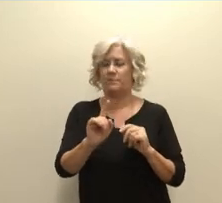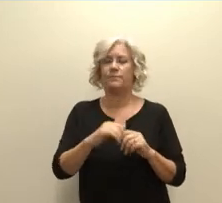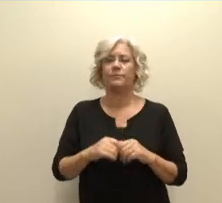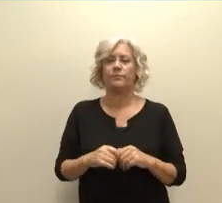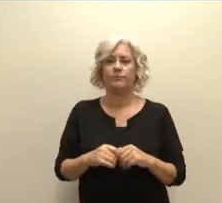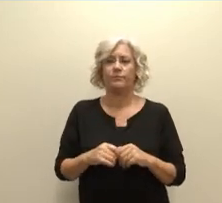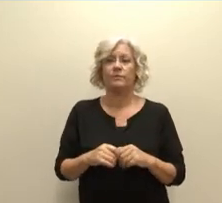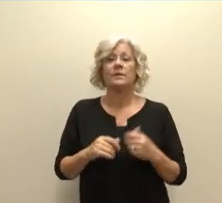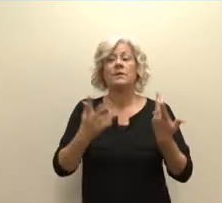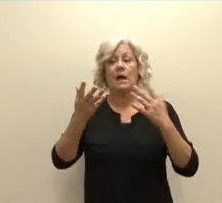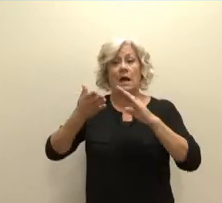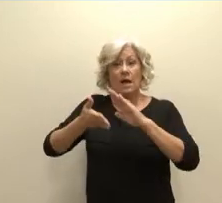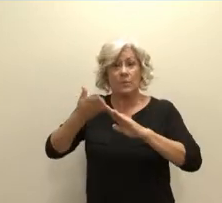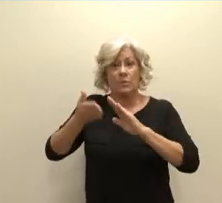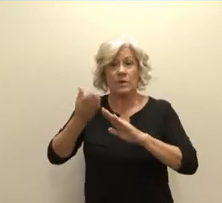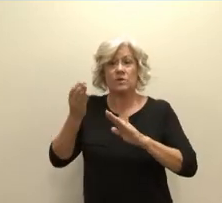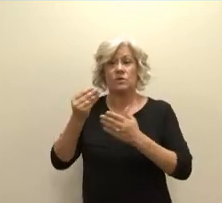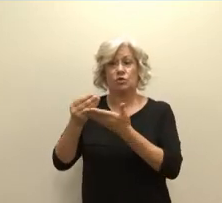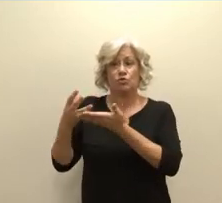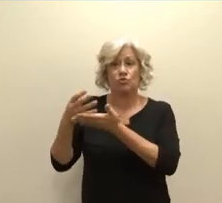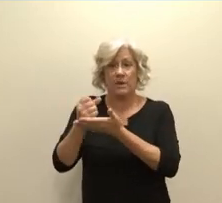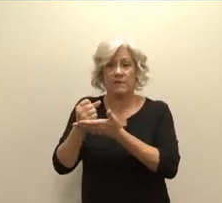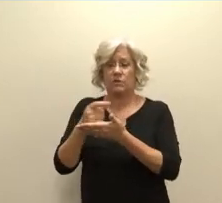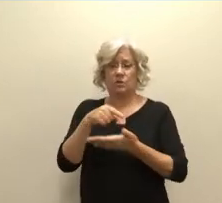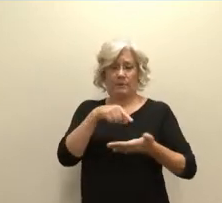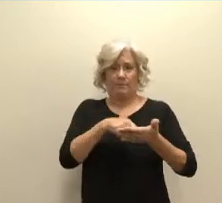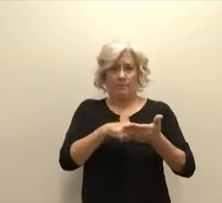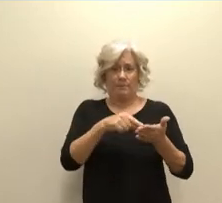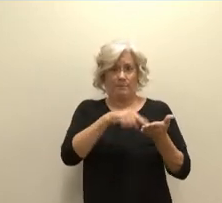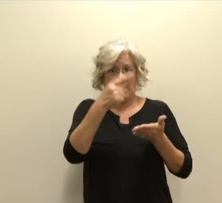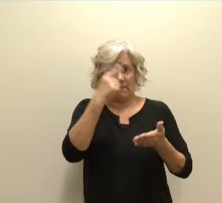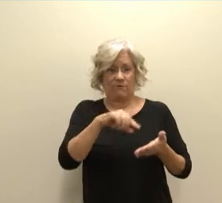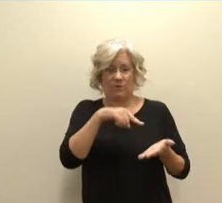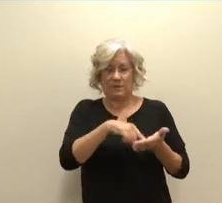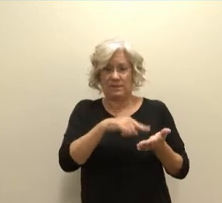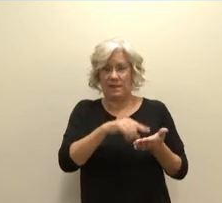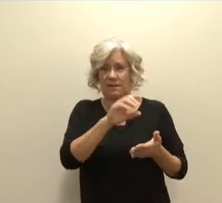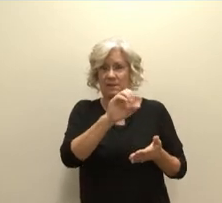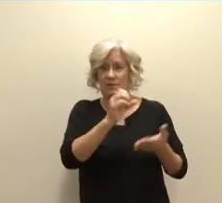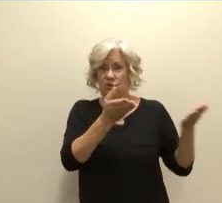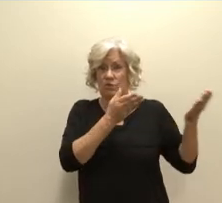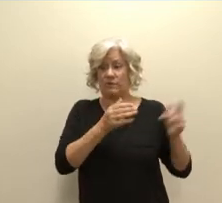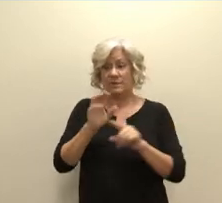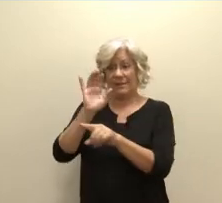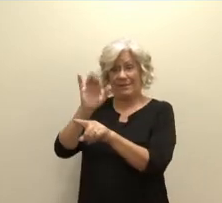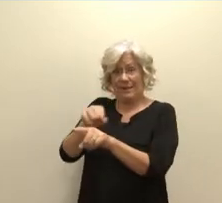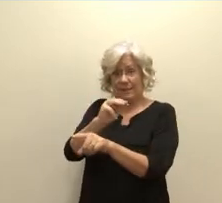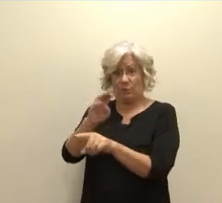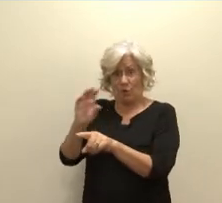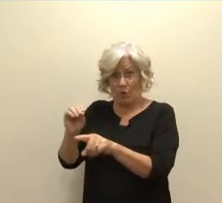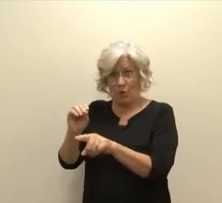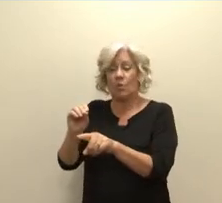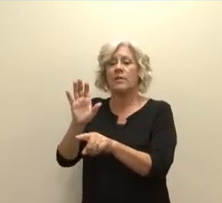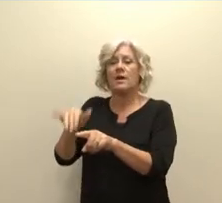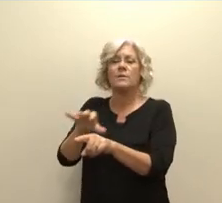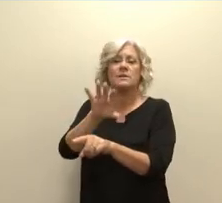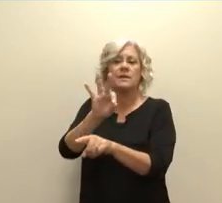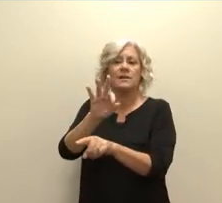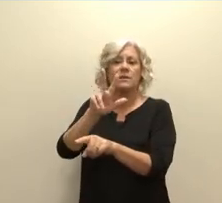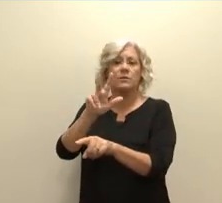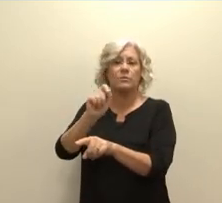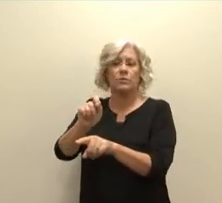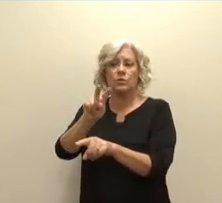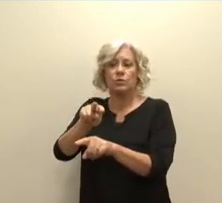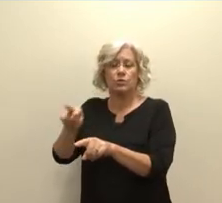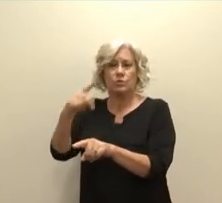of operations revenue and pay for debt service for the M&O fund was 93.227 cents.